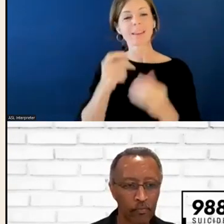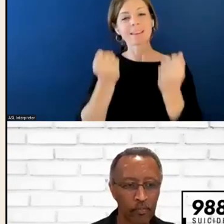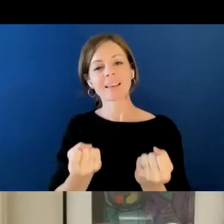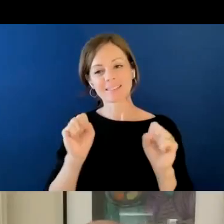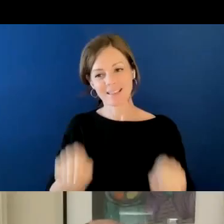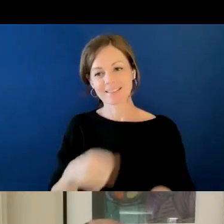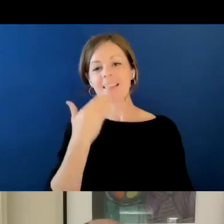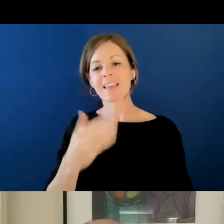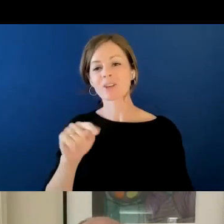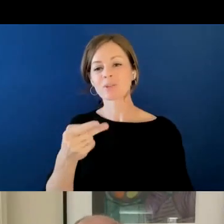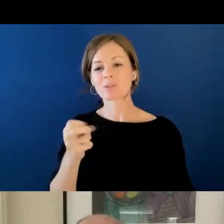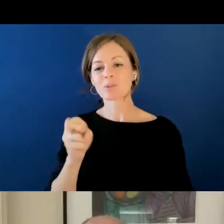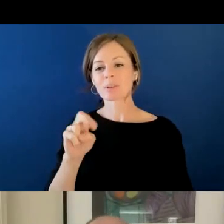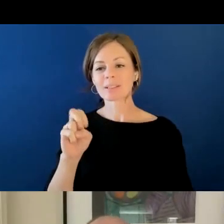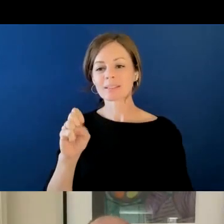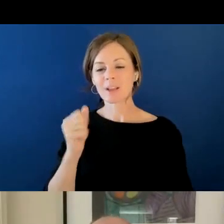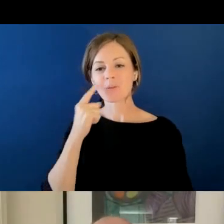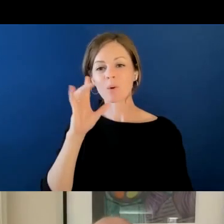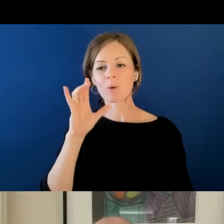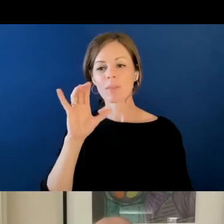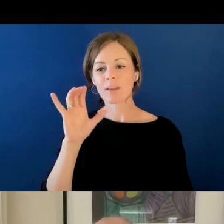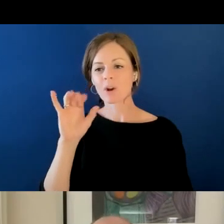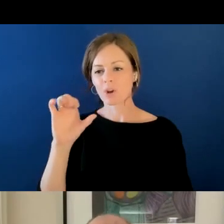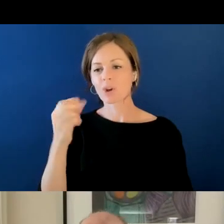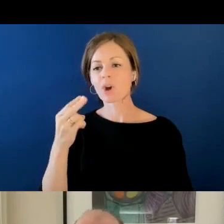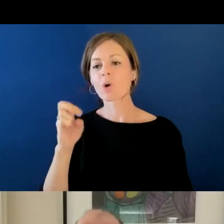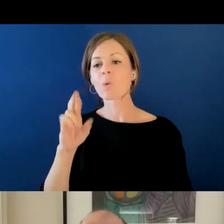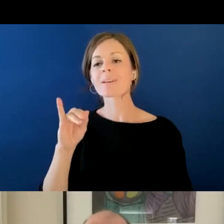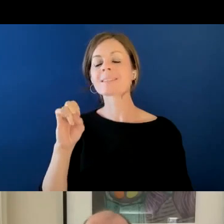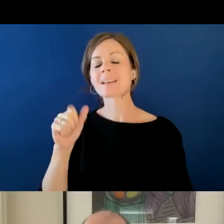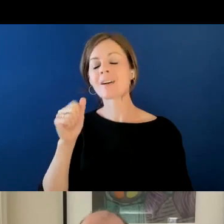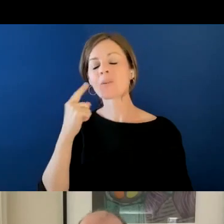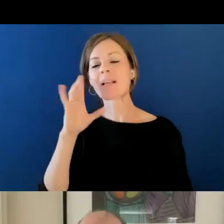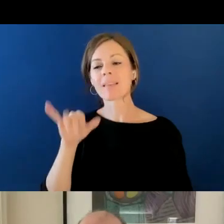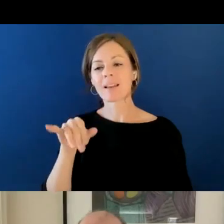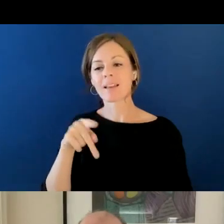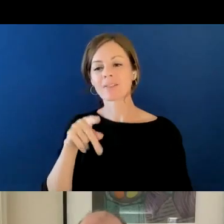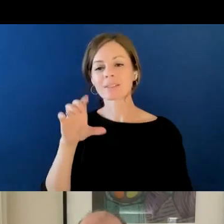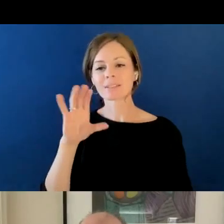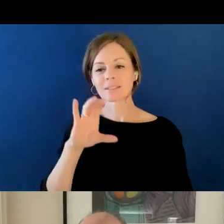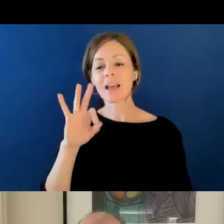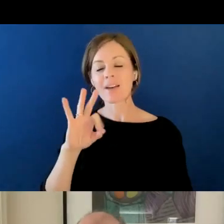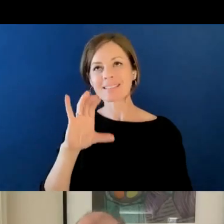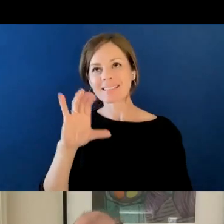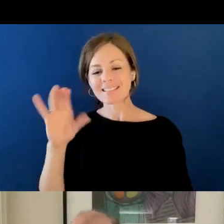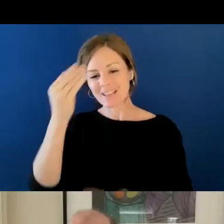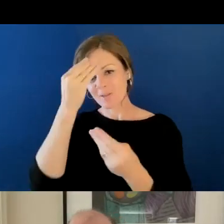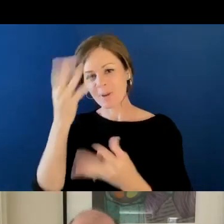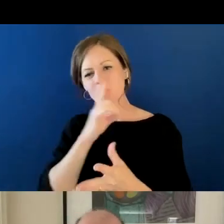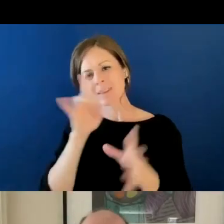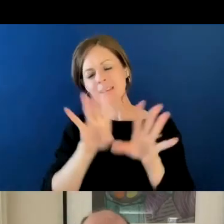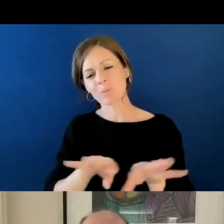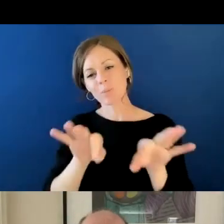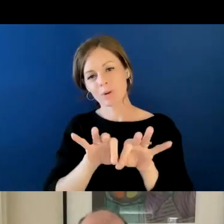Teresa, for that FCC information. I think this is really important, and I think